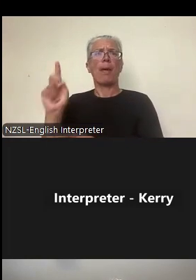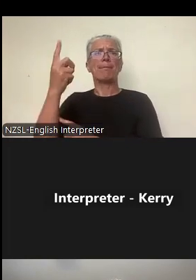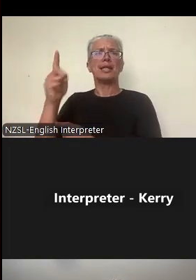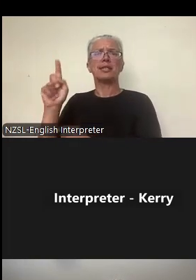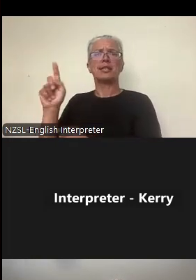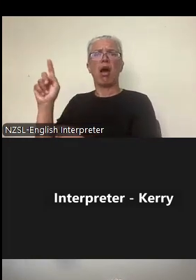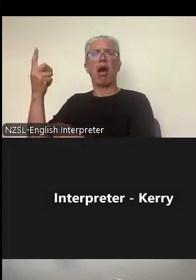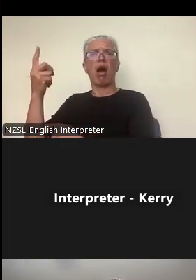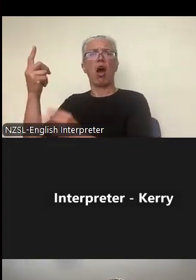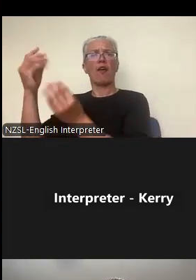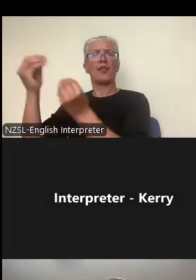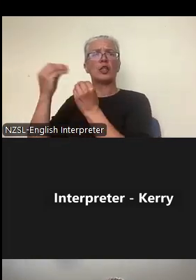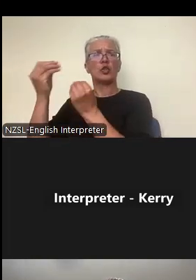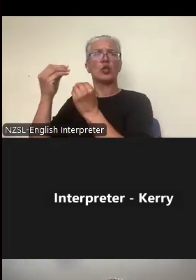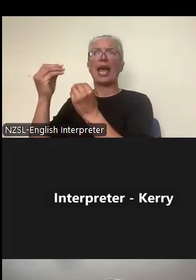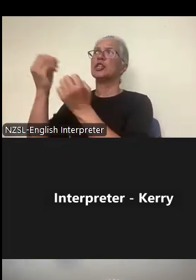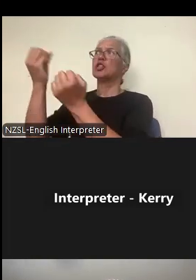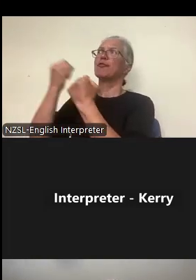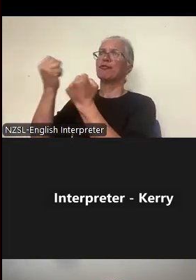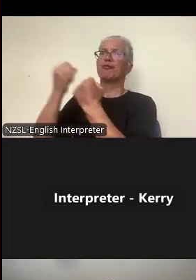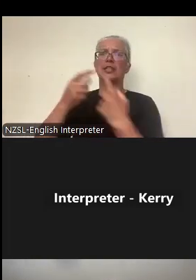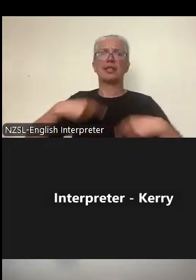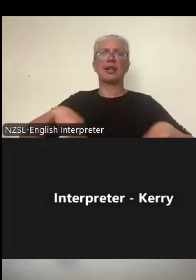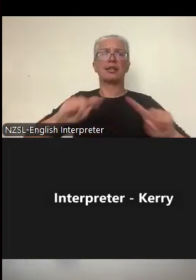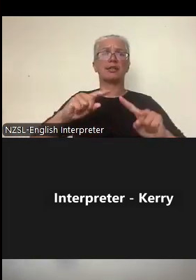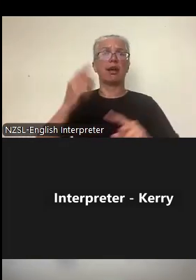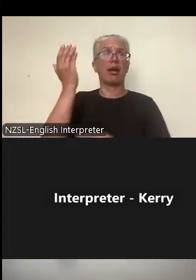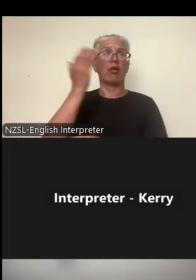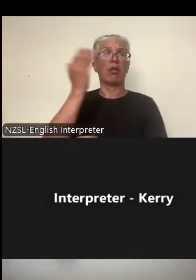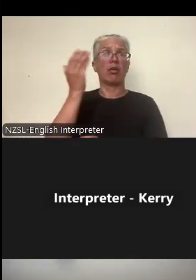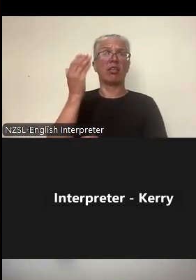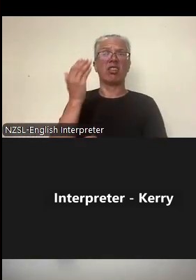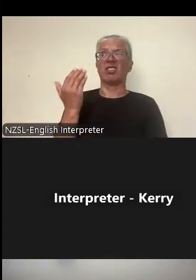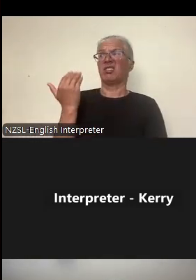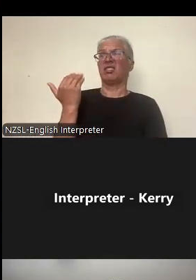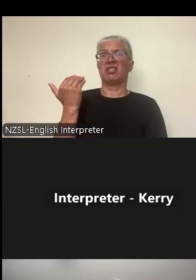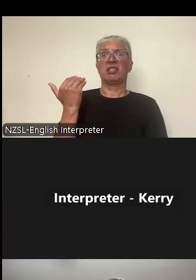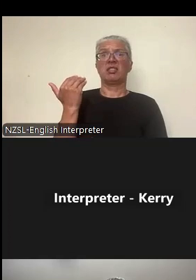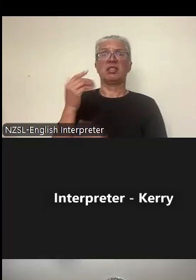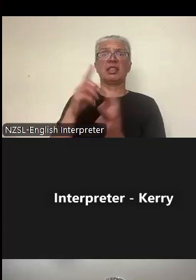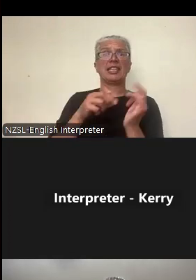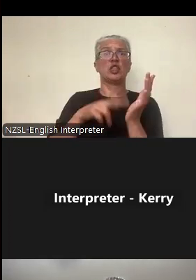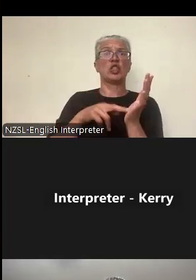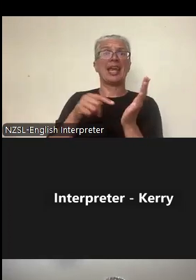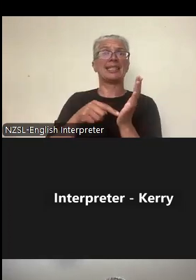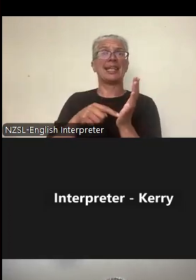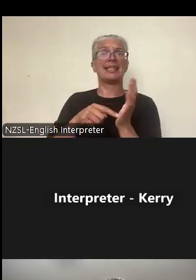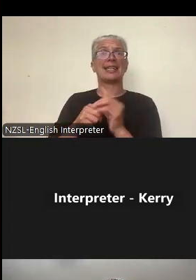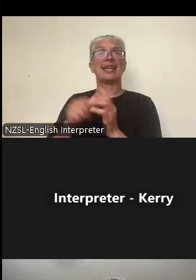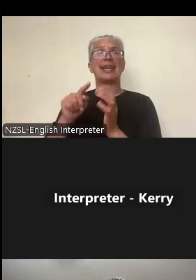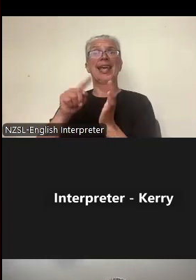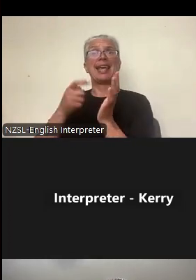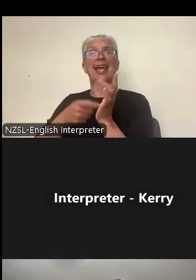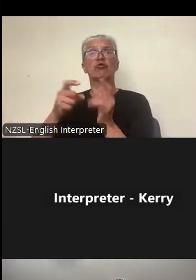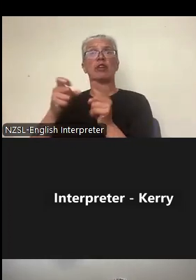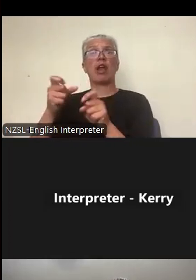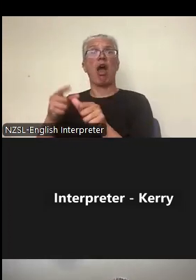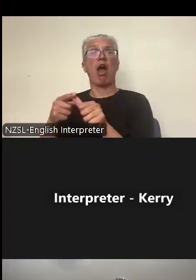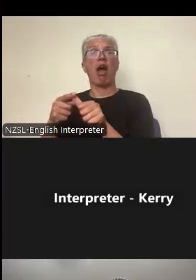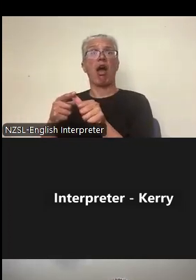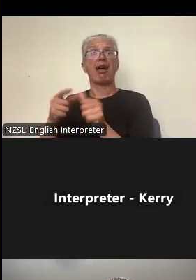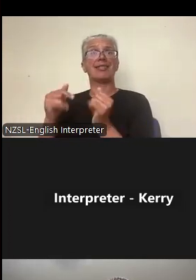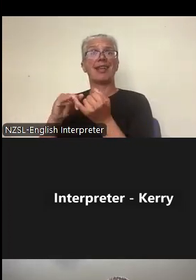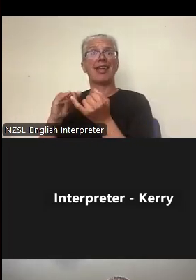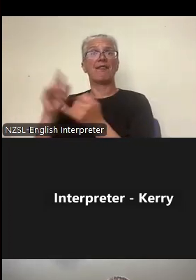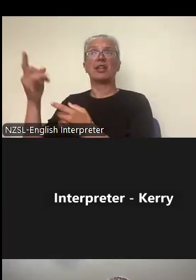Education visit our kura over the last couple of years. So Jan Tinetti and Erica Stanford have come to